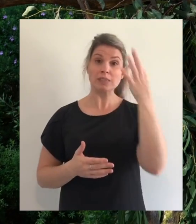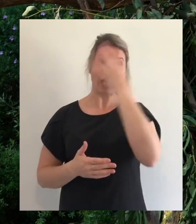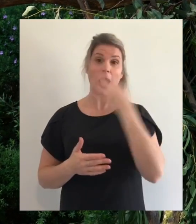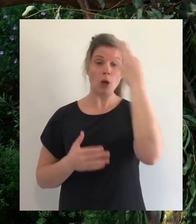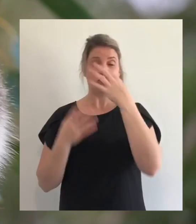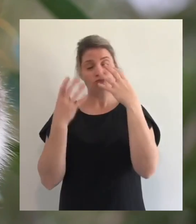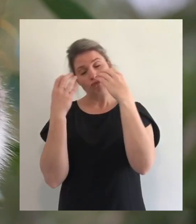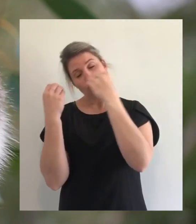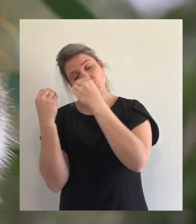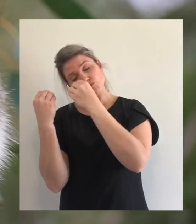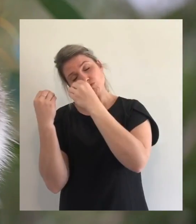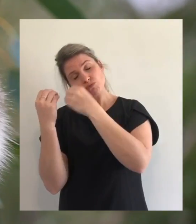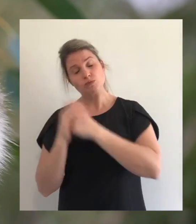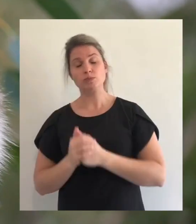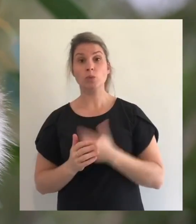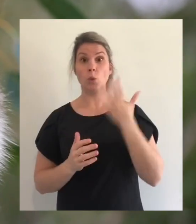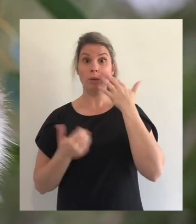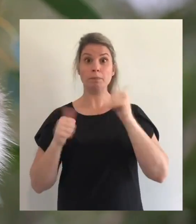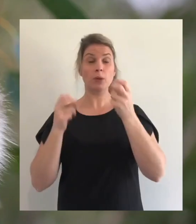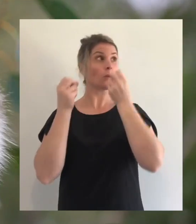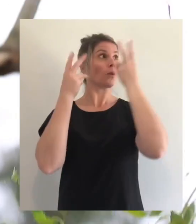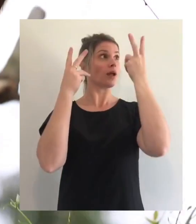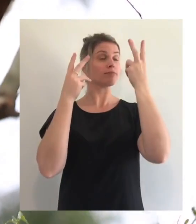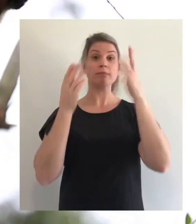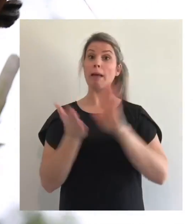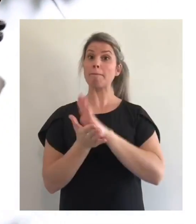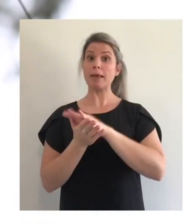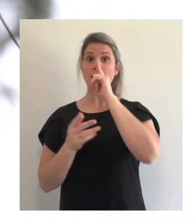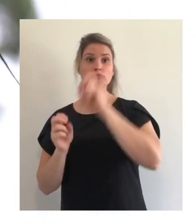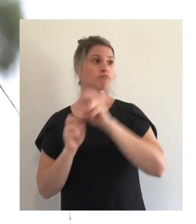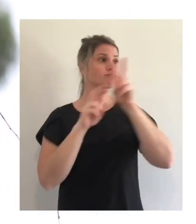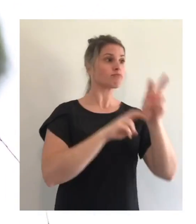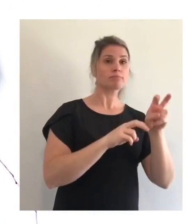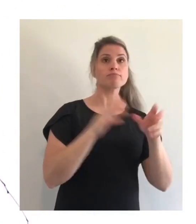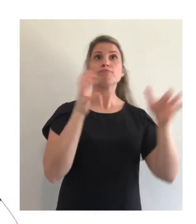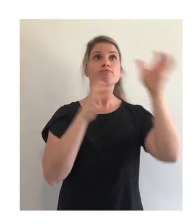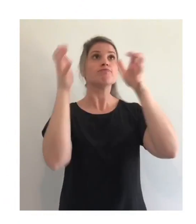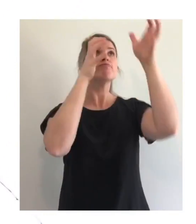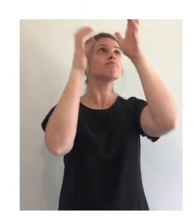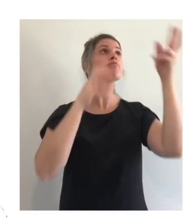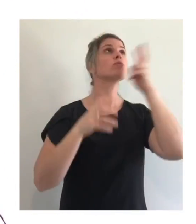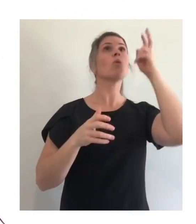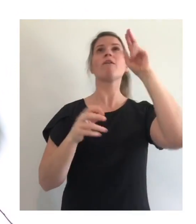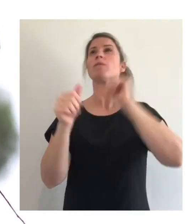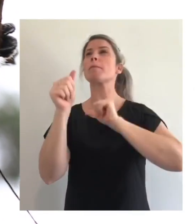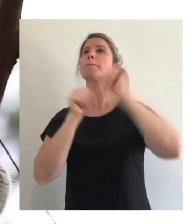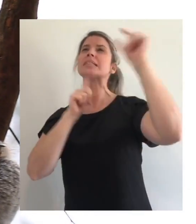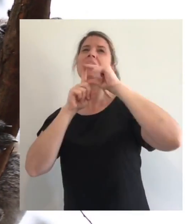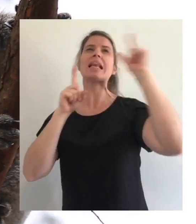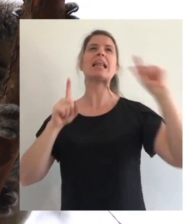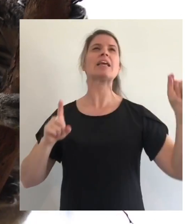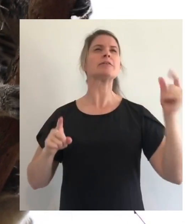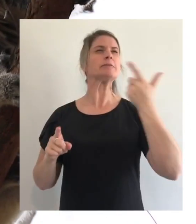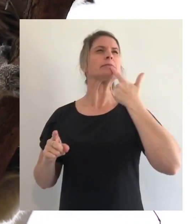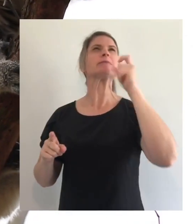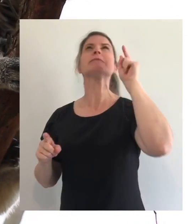you can expect them to be sleeping, when they are awake they can be quite active. They can move around a lot, searching for the freshest leaves, their favourite kinds